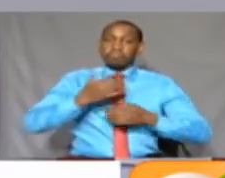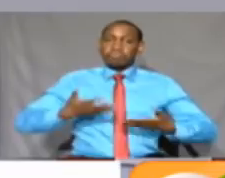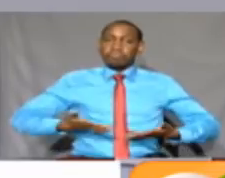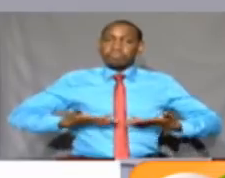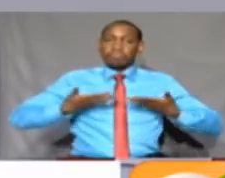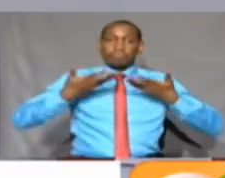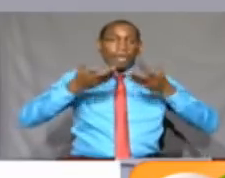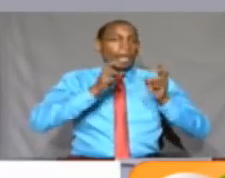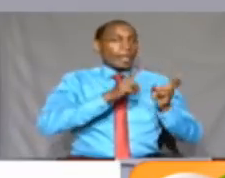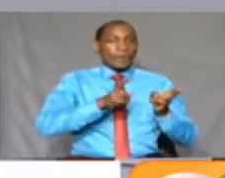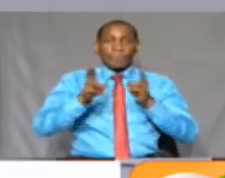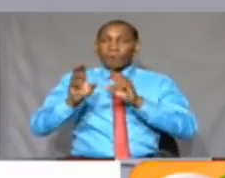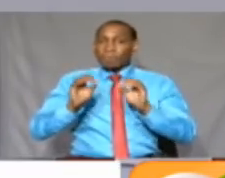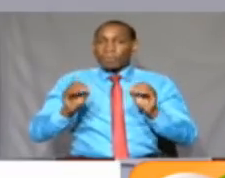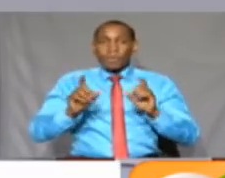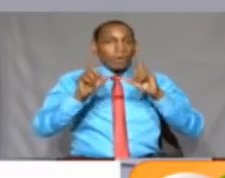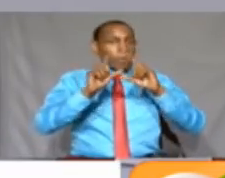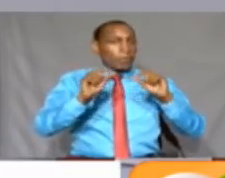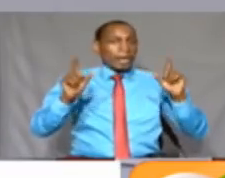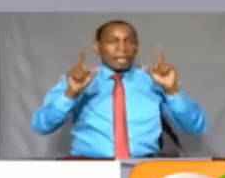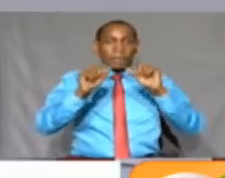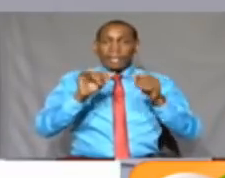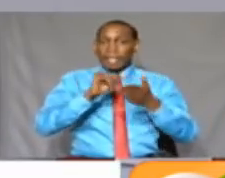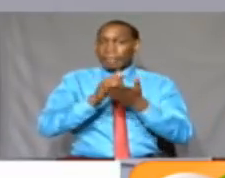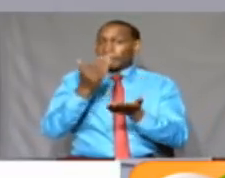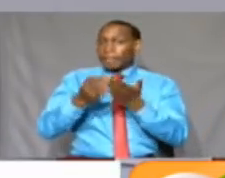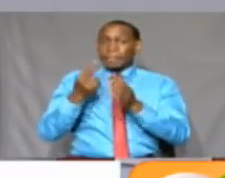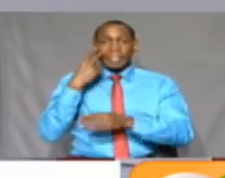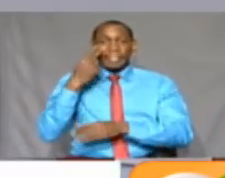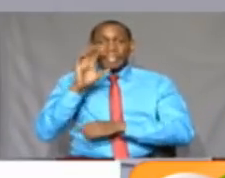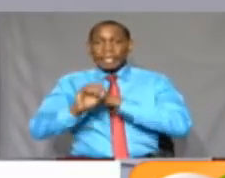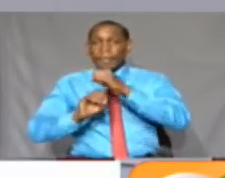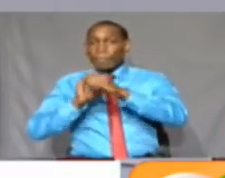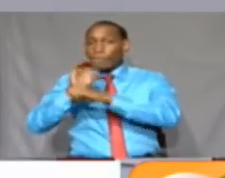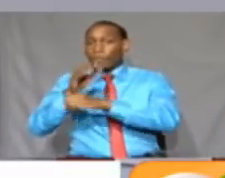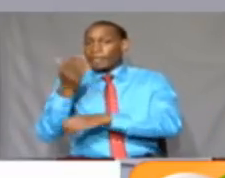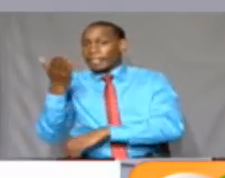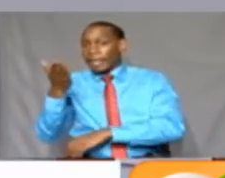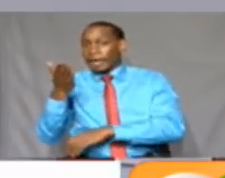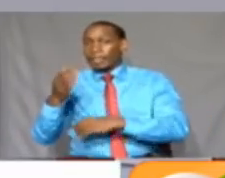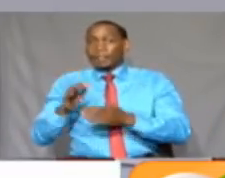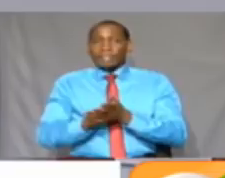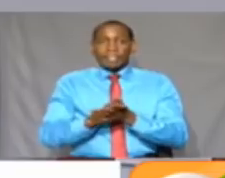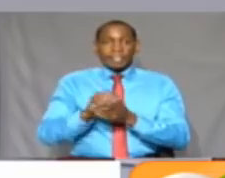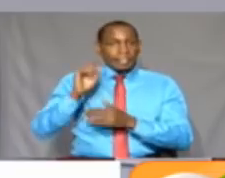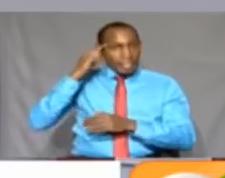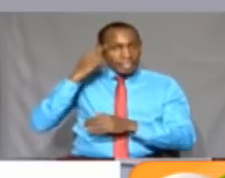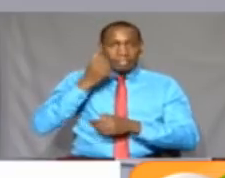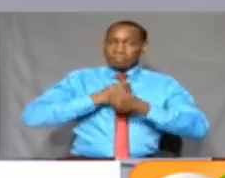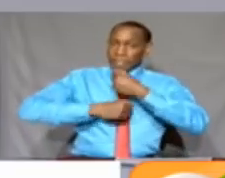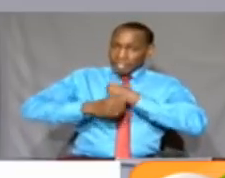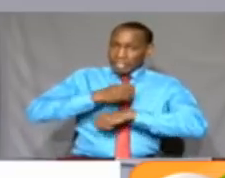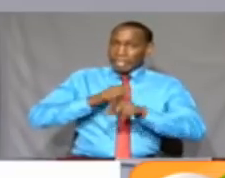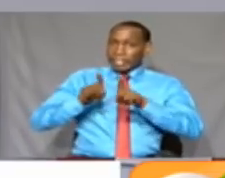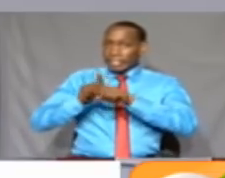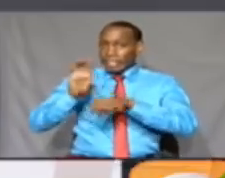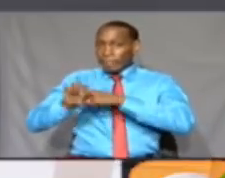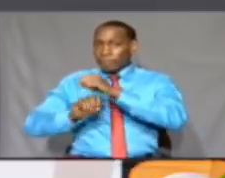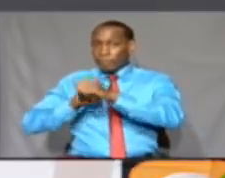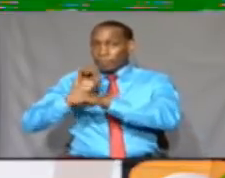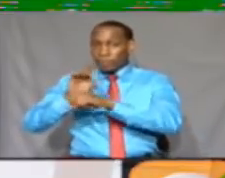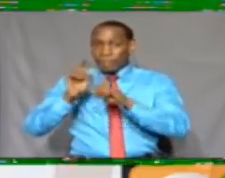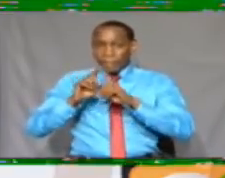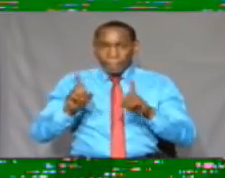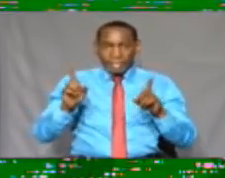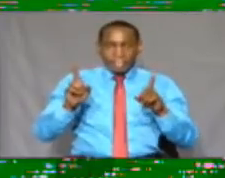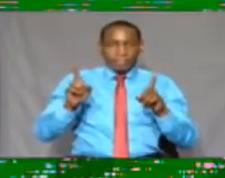not normal. The kind of things that he was saying are things he watches on movies. So he was actually thinking he's acting out a movie. But then when